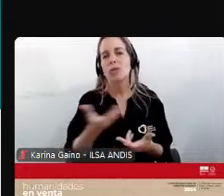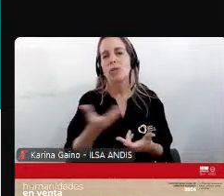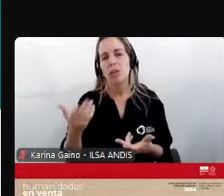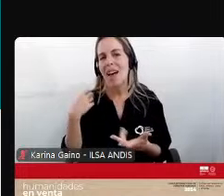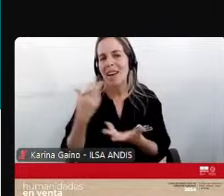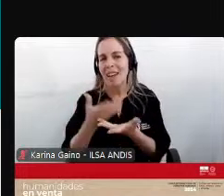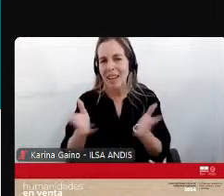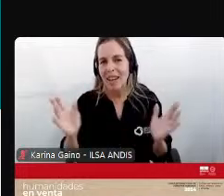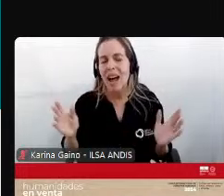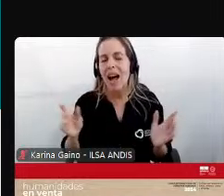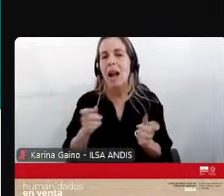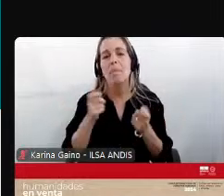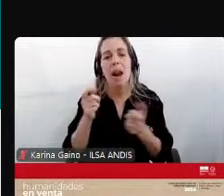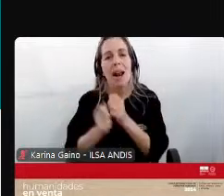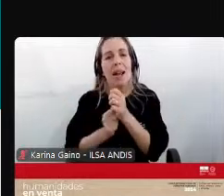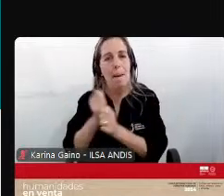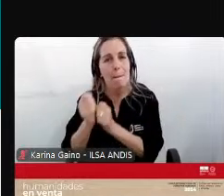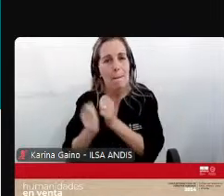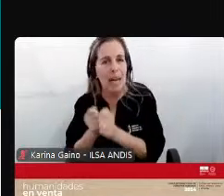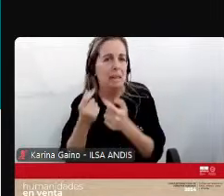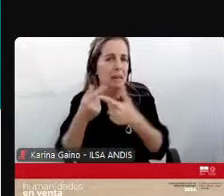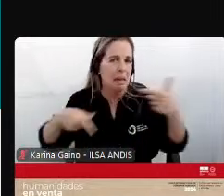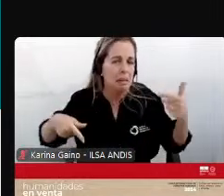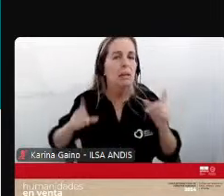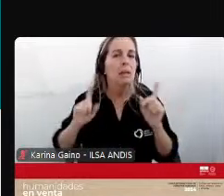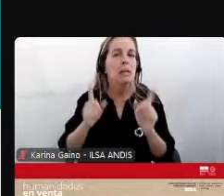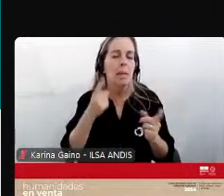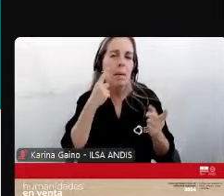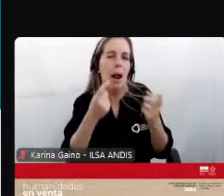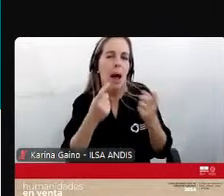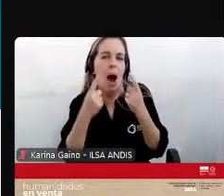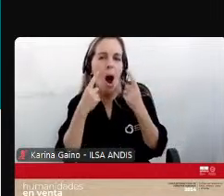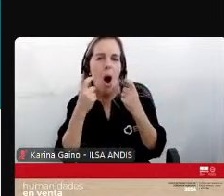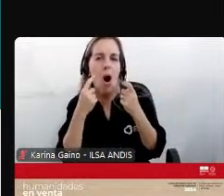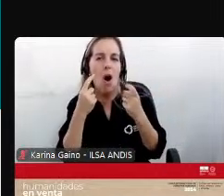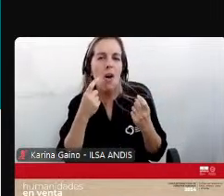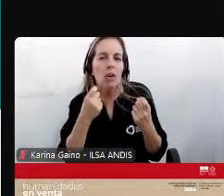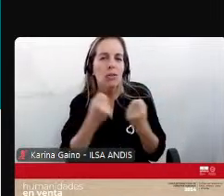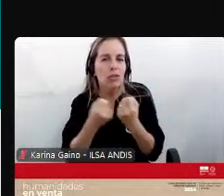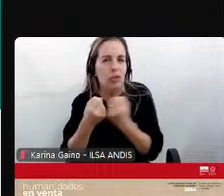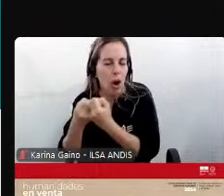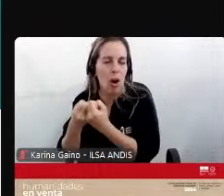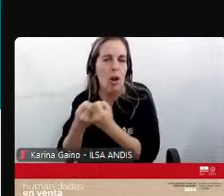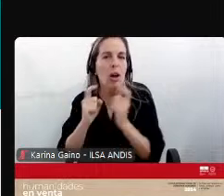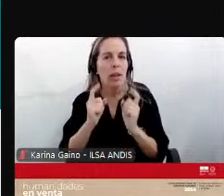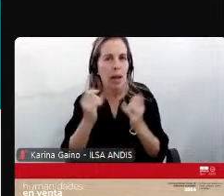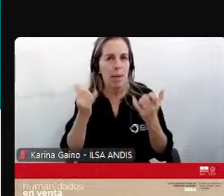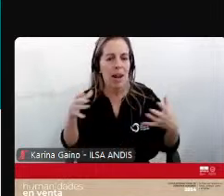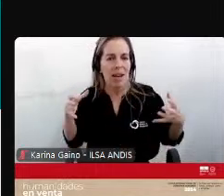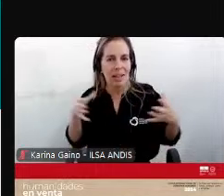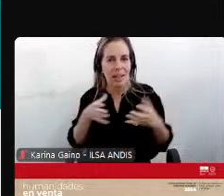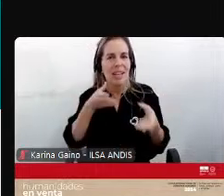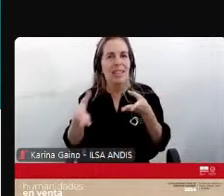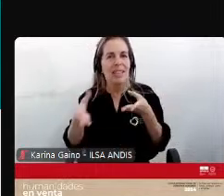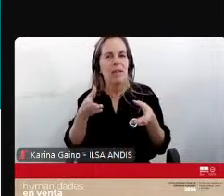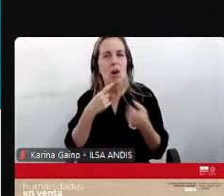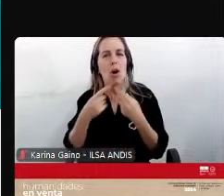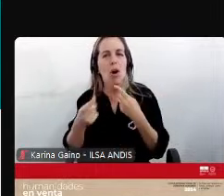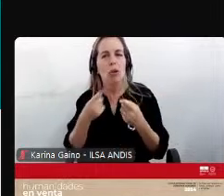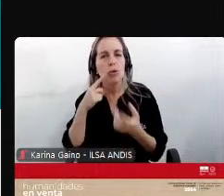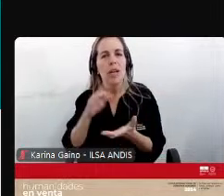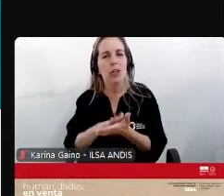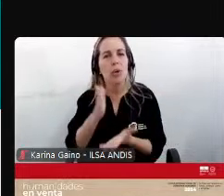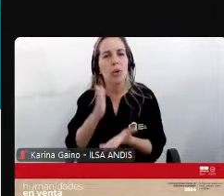social compliance auditors. And we do consulting for companies on human rights due diligence. And finally, we implement large multi-year projects